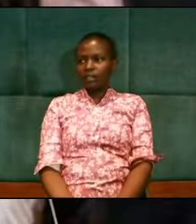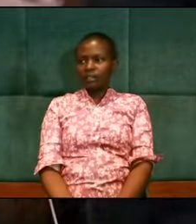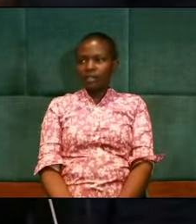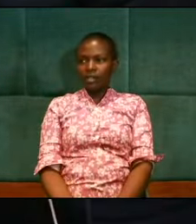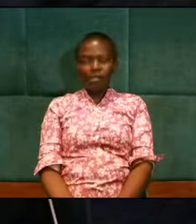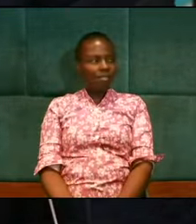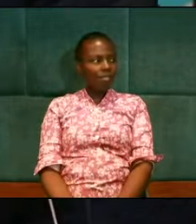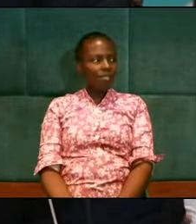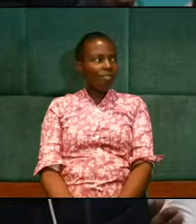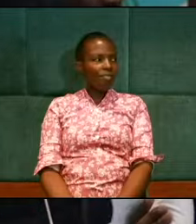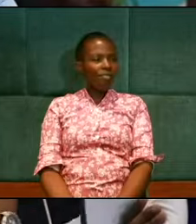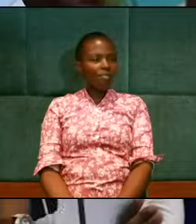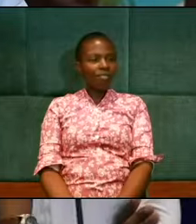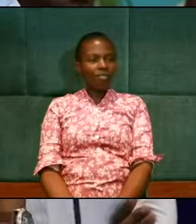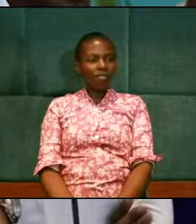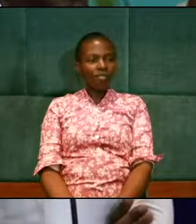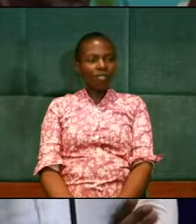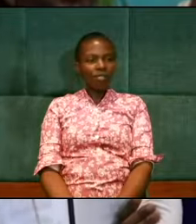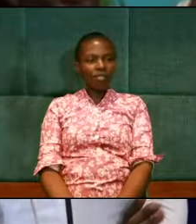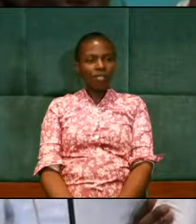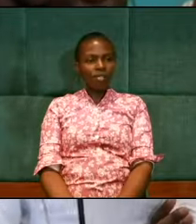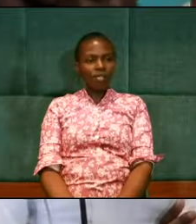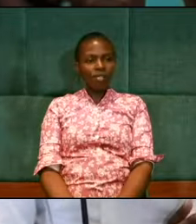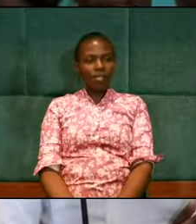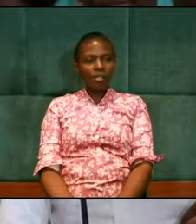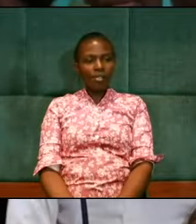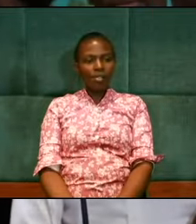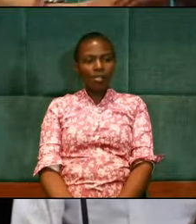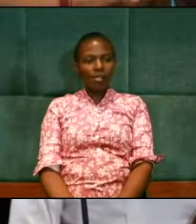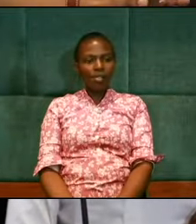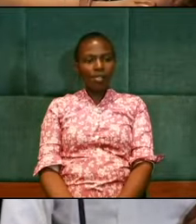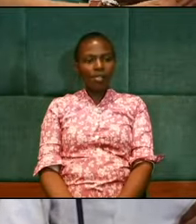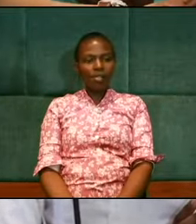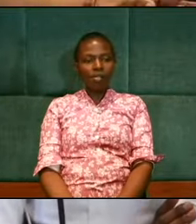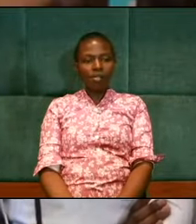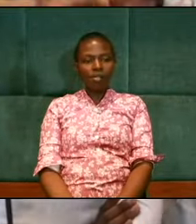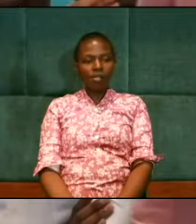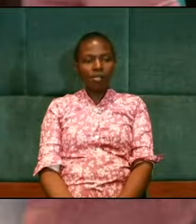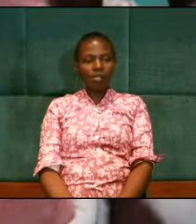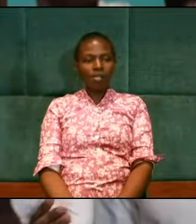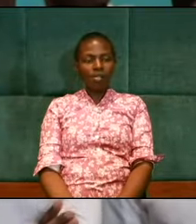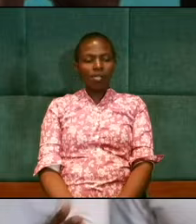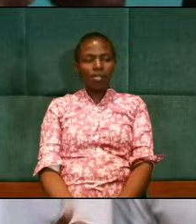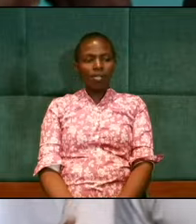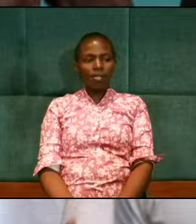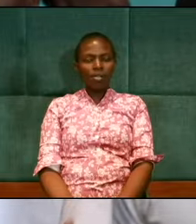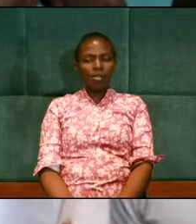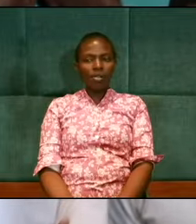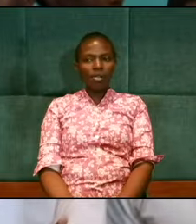voice to sing it very calmly, nicely. Only the first stanza, it is well.